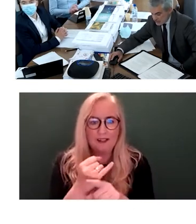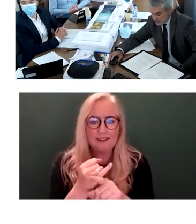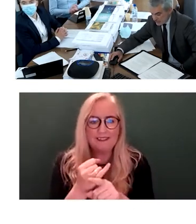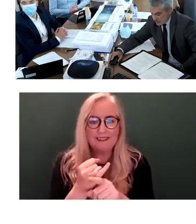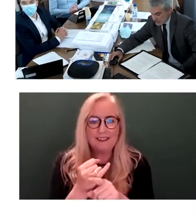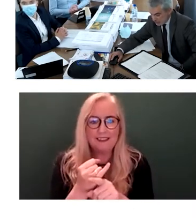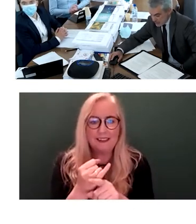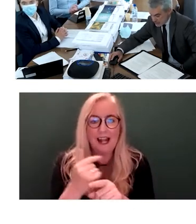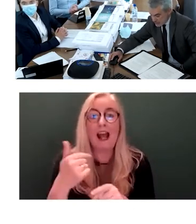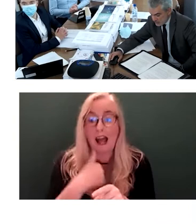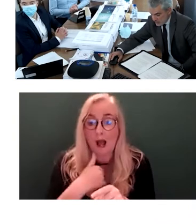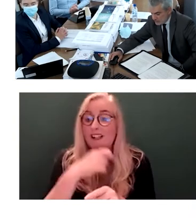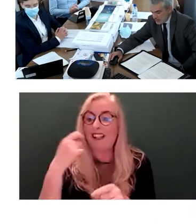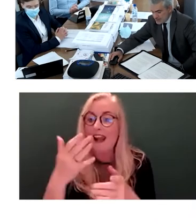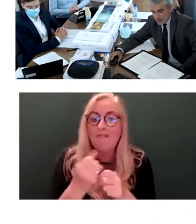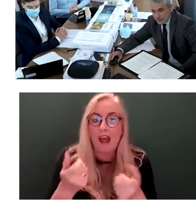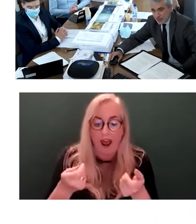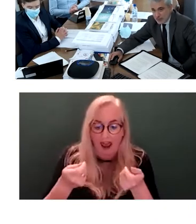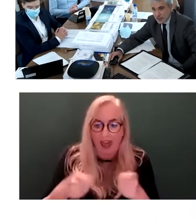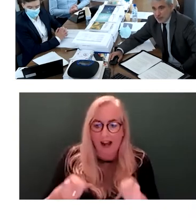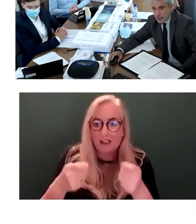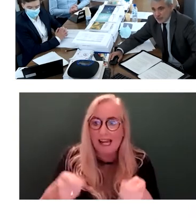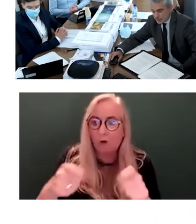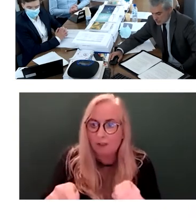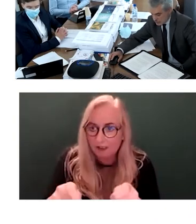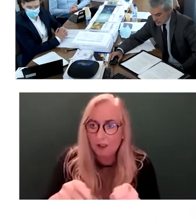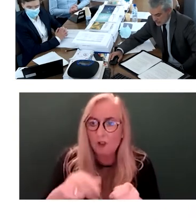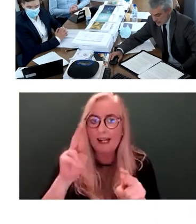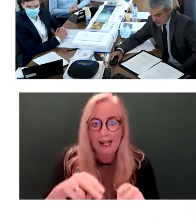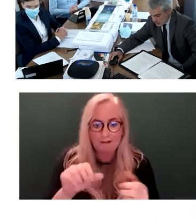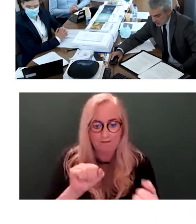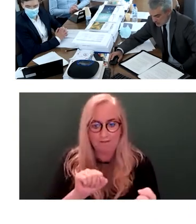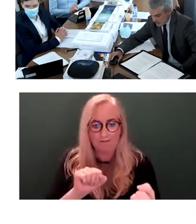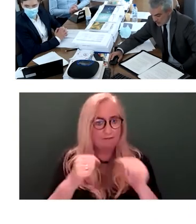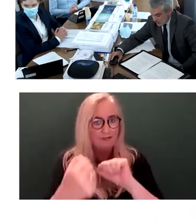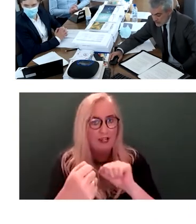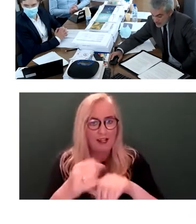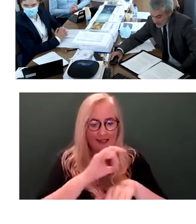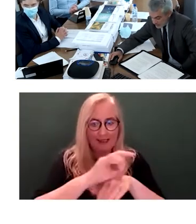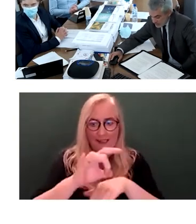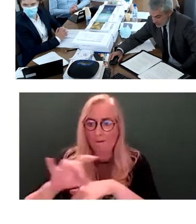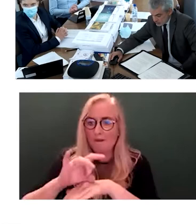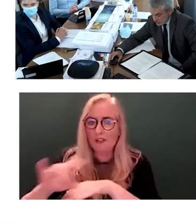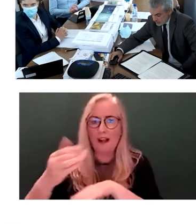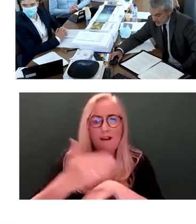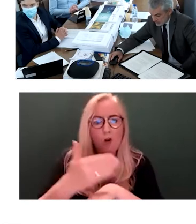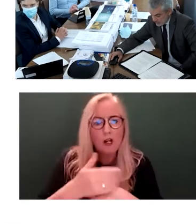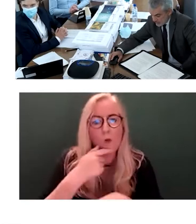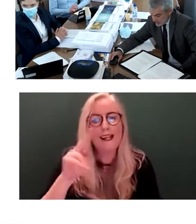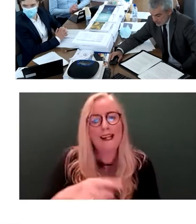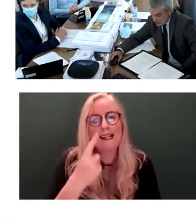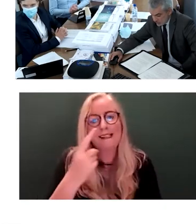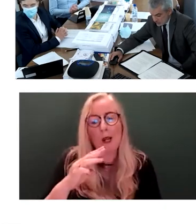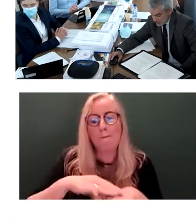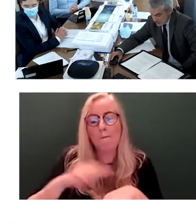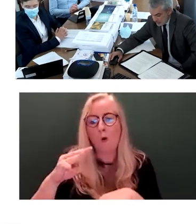social distancing and lockdown measures. We have seen significant shift towards telework. We see an increasing use of digital